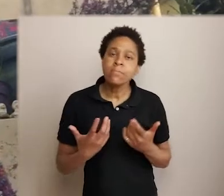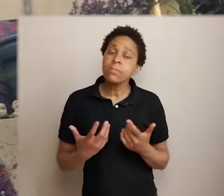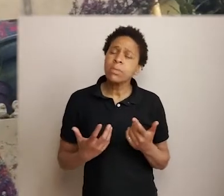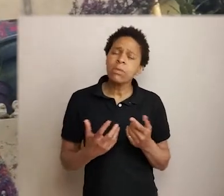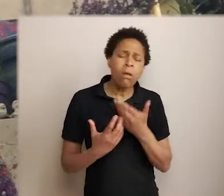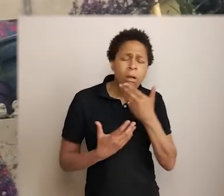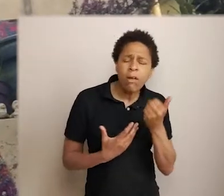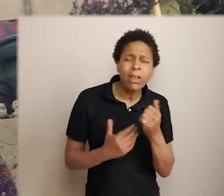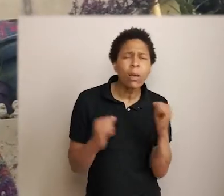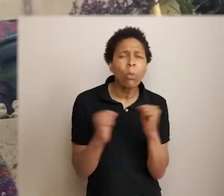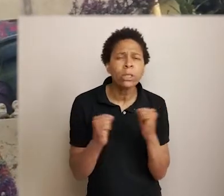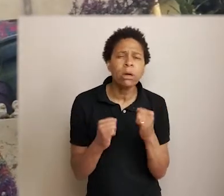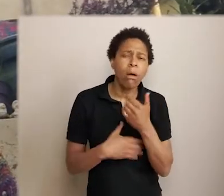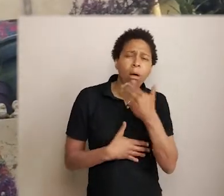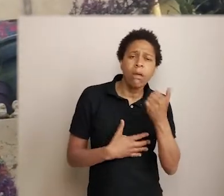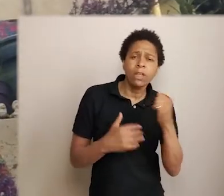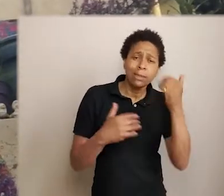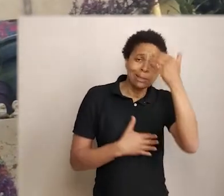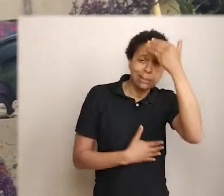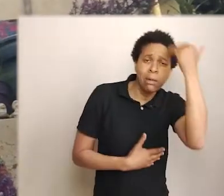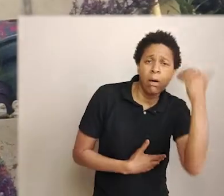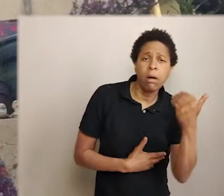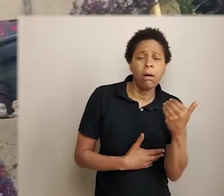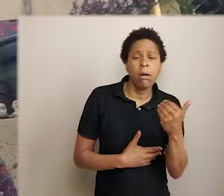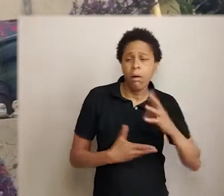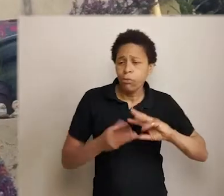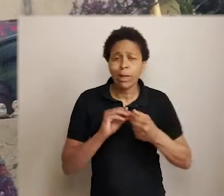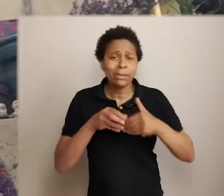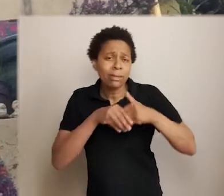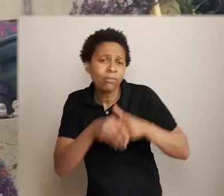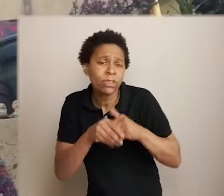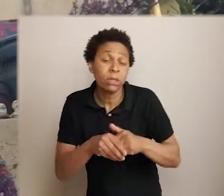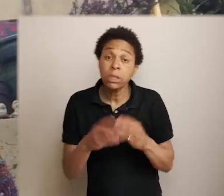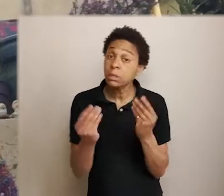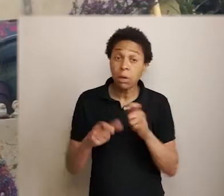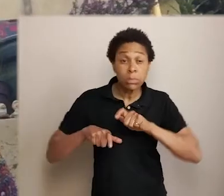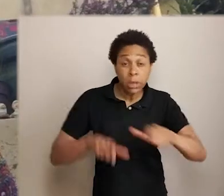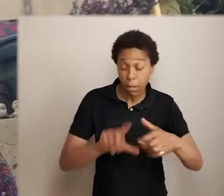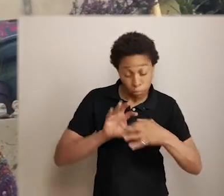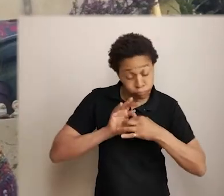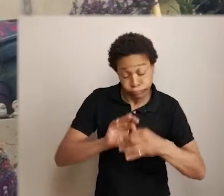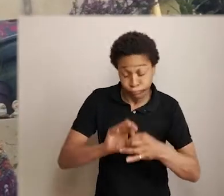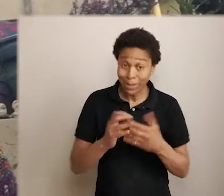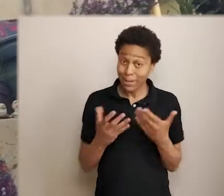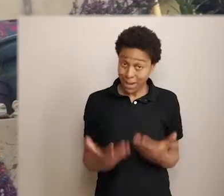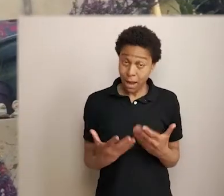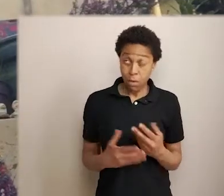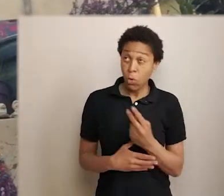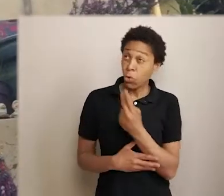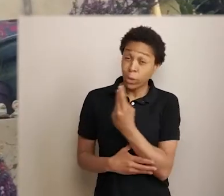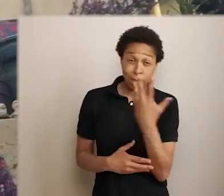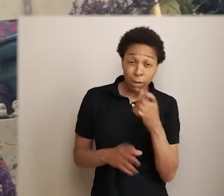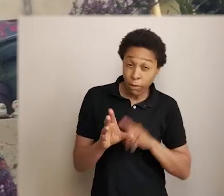lovely winter and summer of embracing and making very strong friendships, some of which I still have now, which is 25